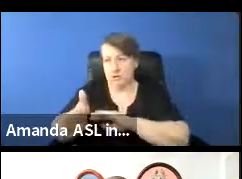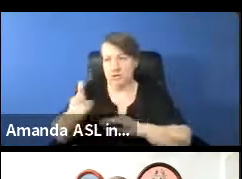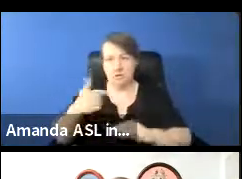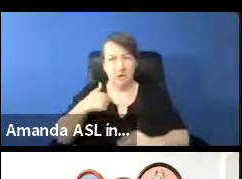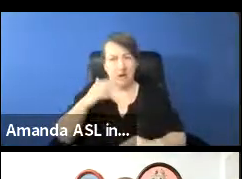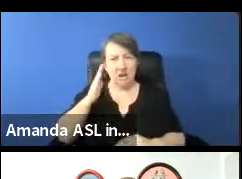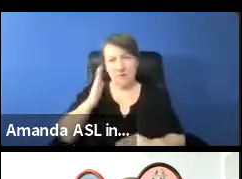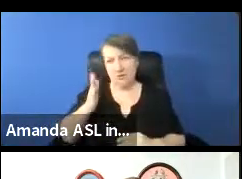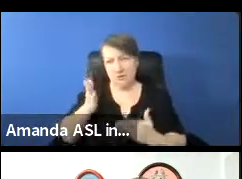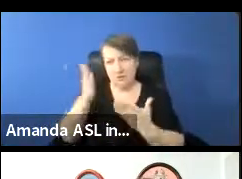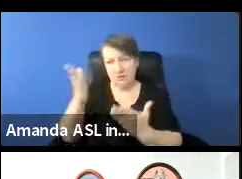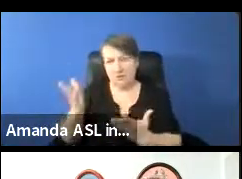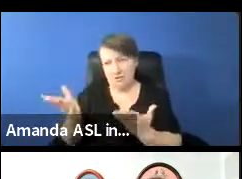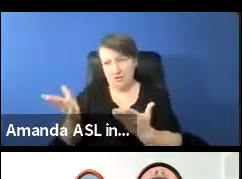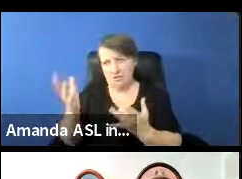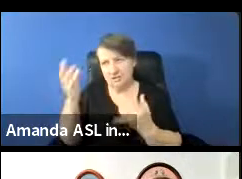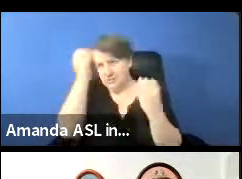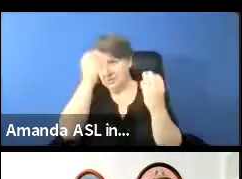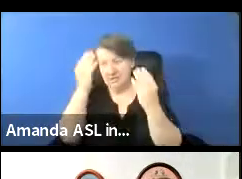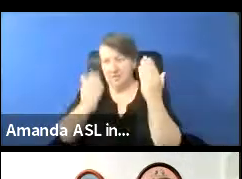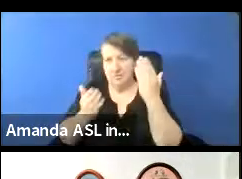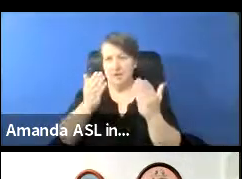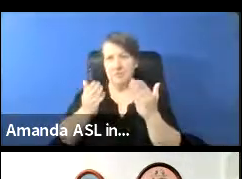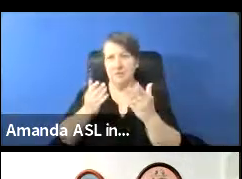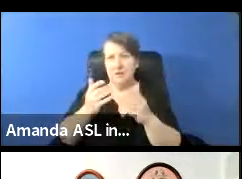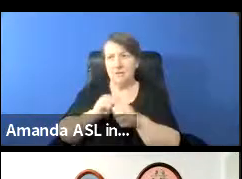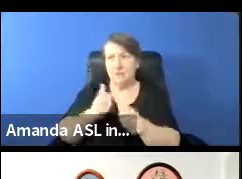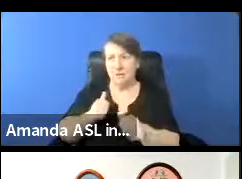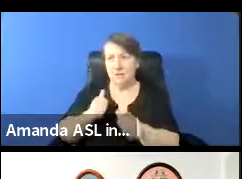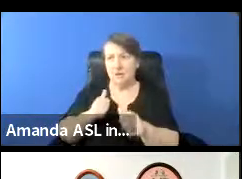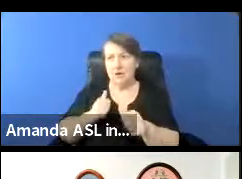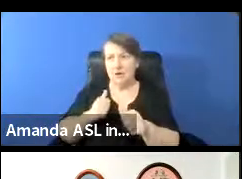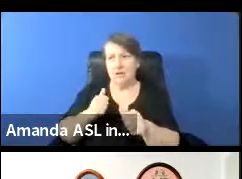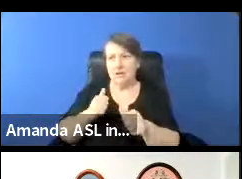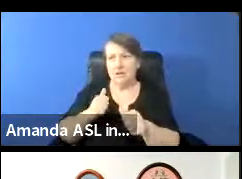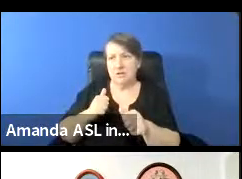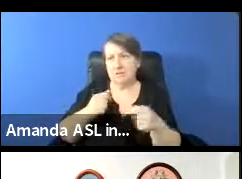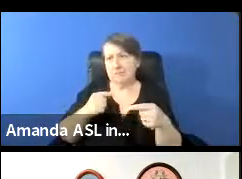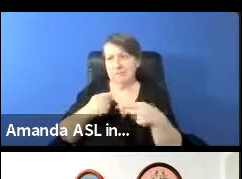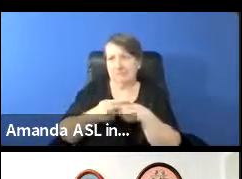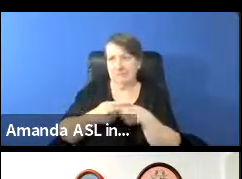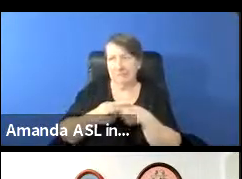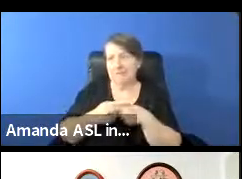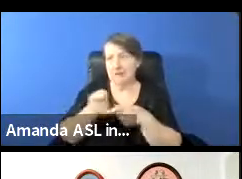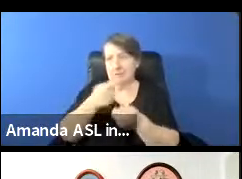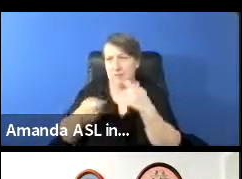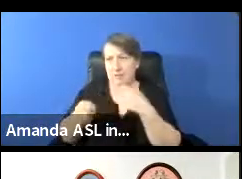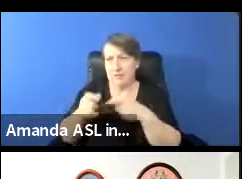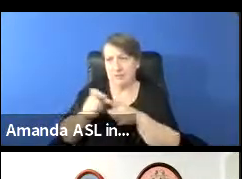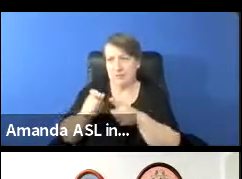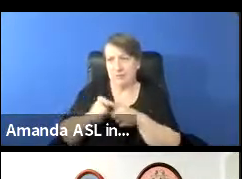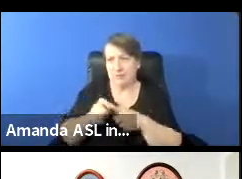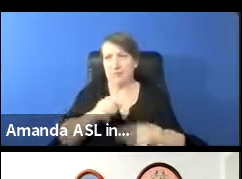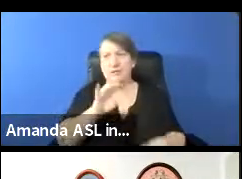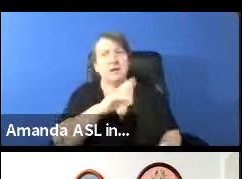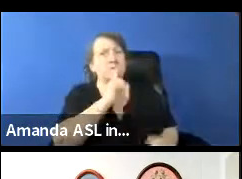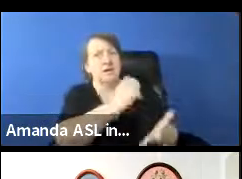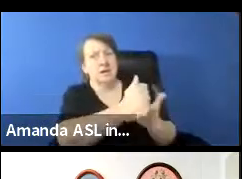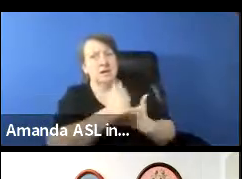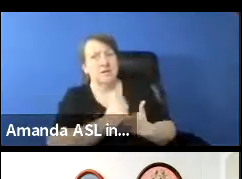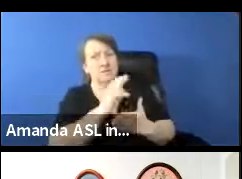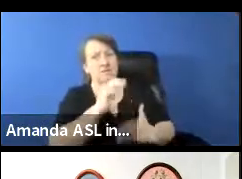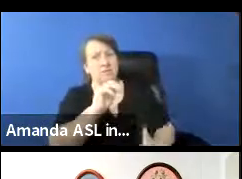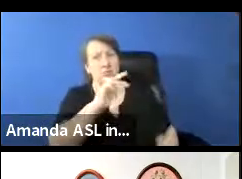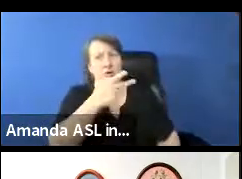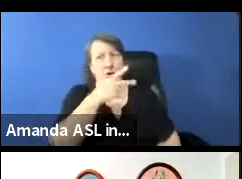I would think that you might want to avoid controversy by replacing that word. That's really helpful, Martha.